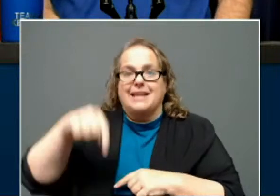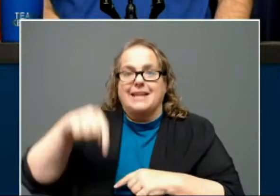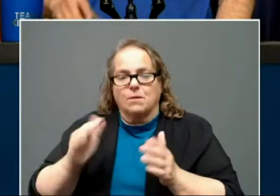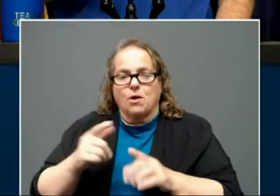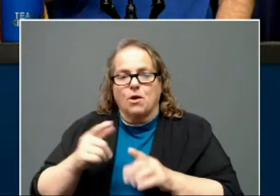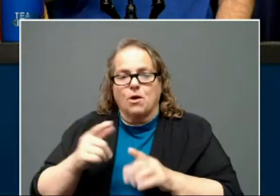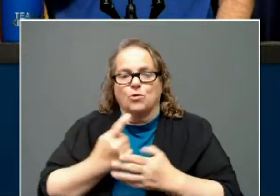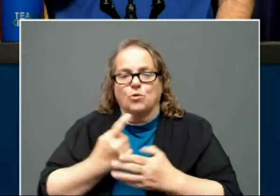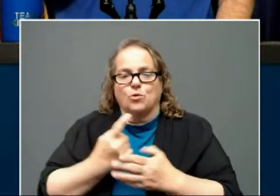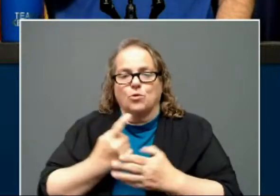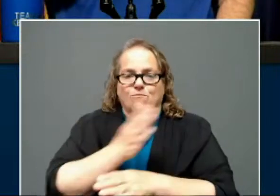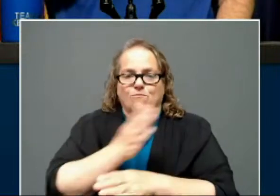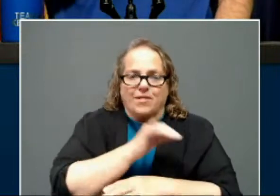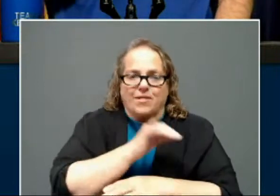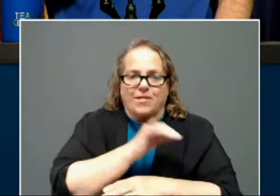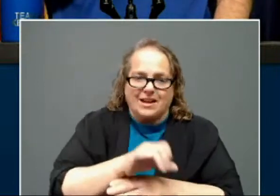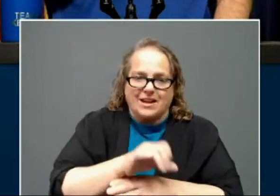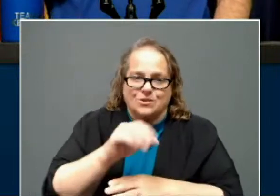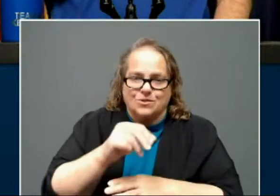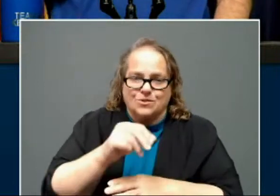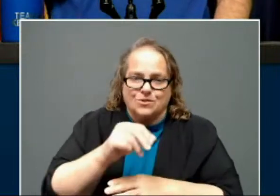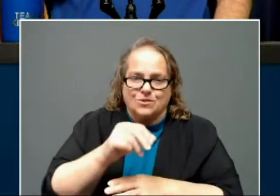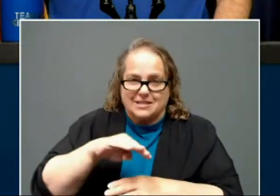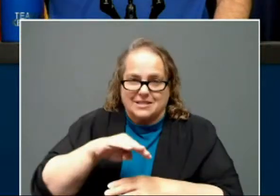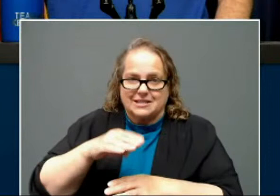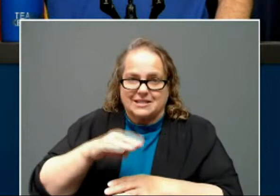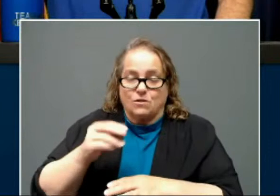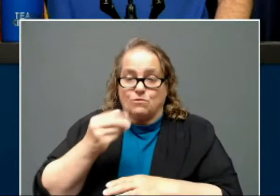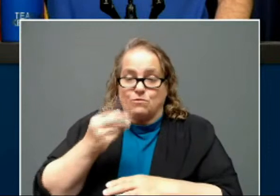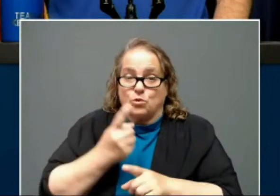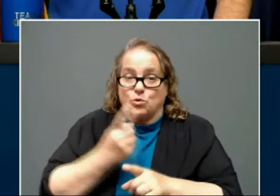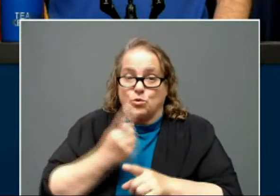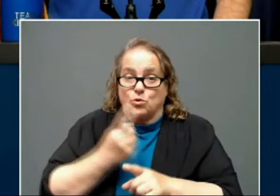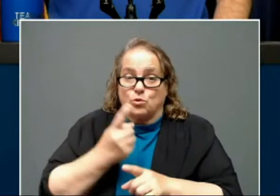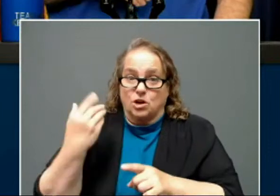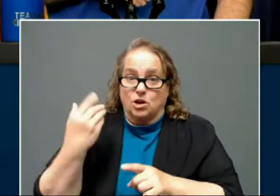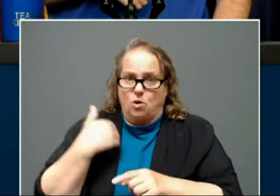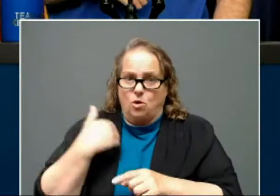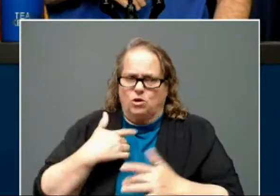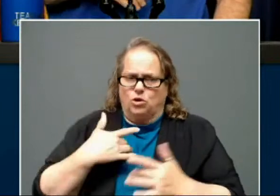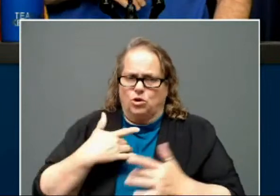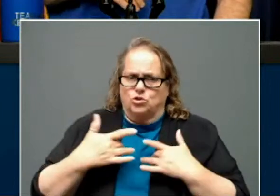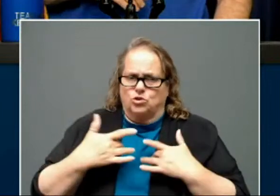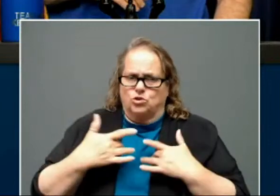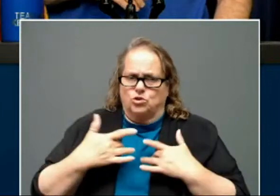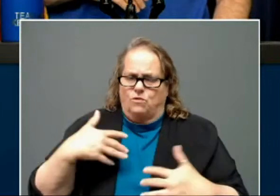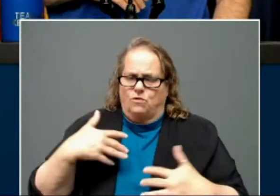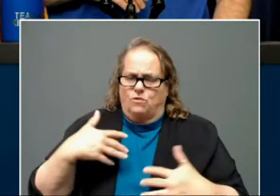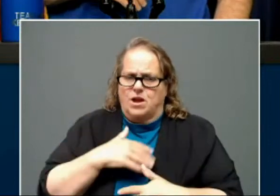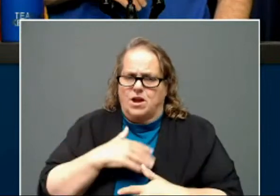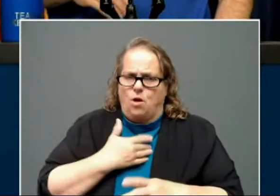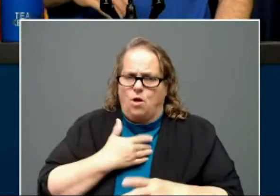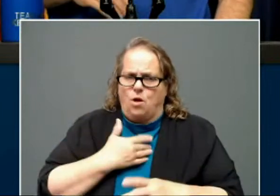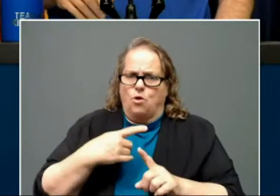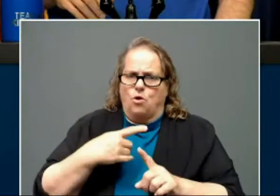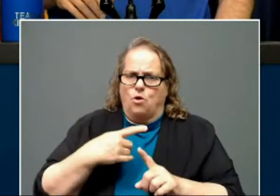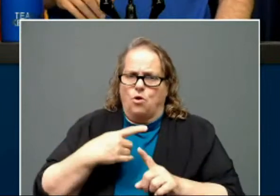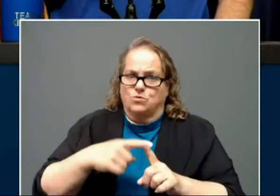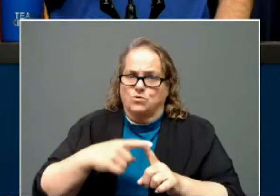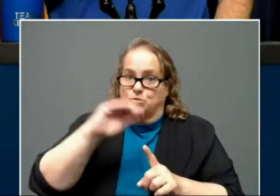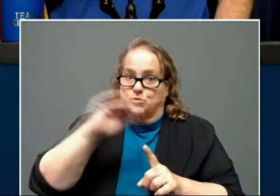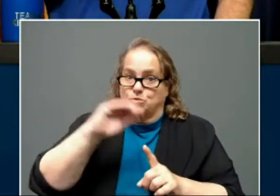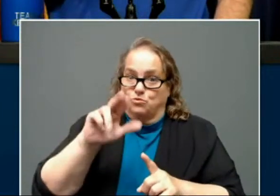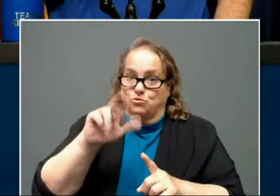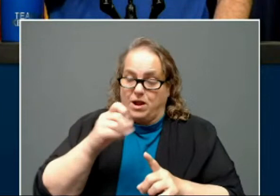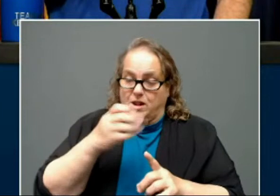that. We had concerns a couple weeks ago that we were maybe seeing our positivity rate increase at a